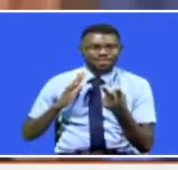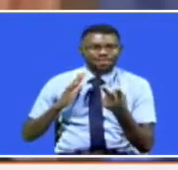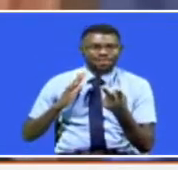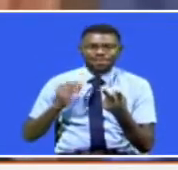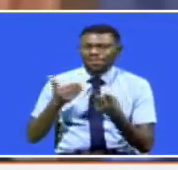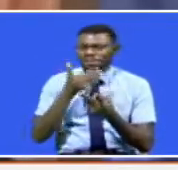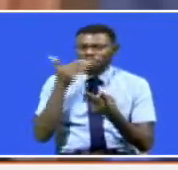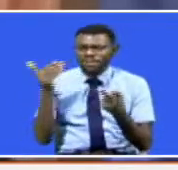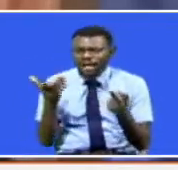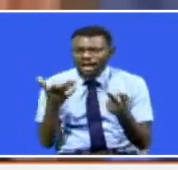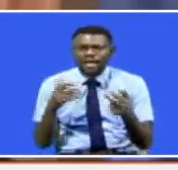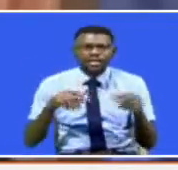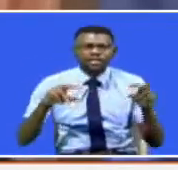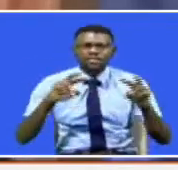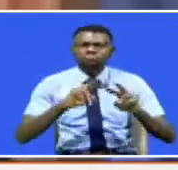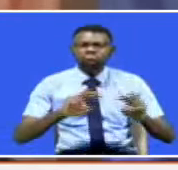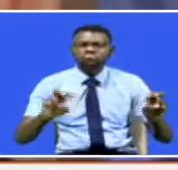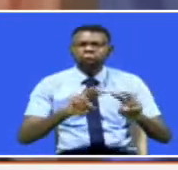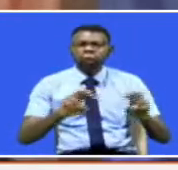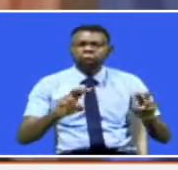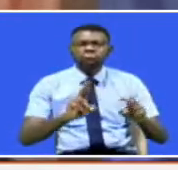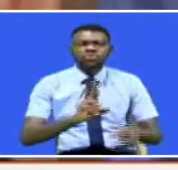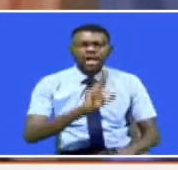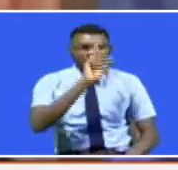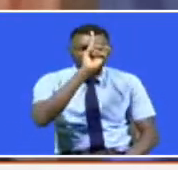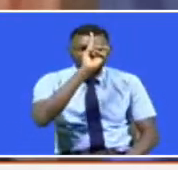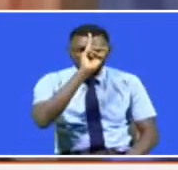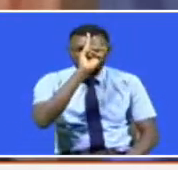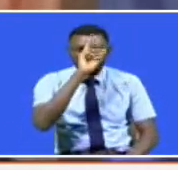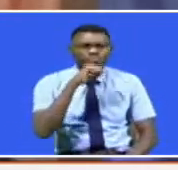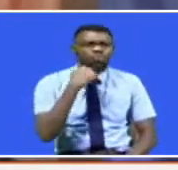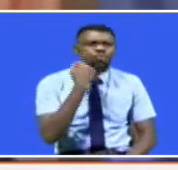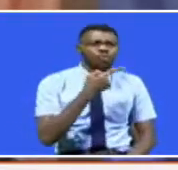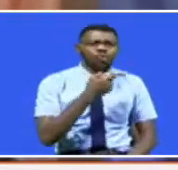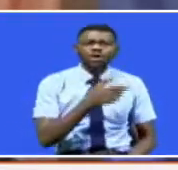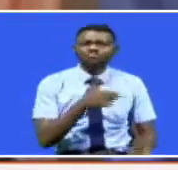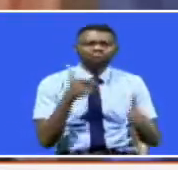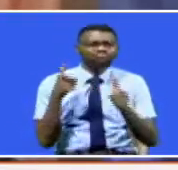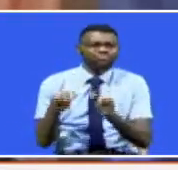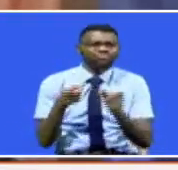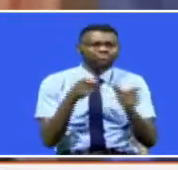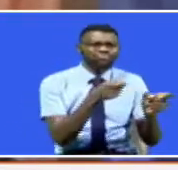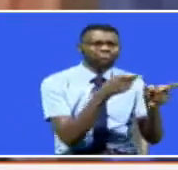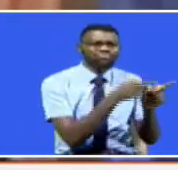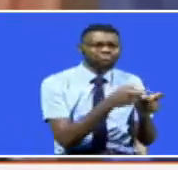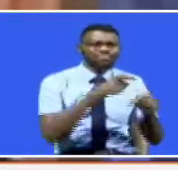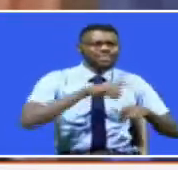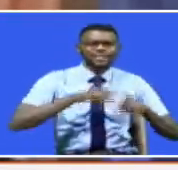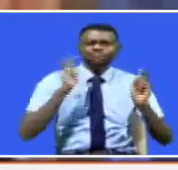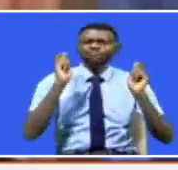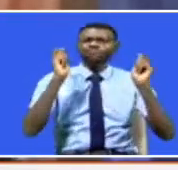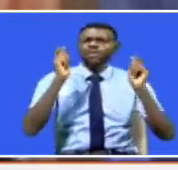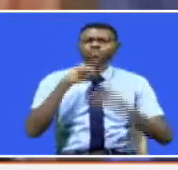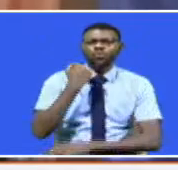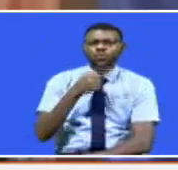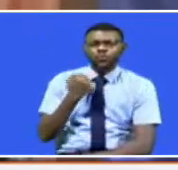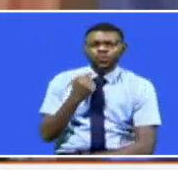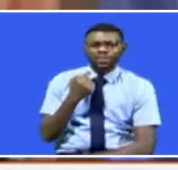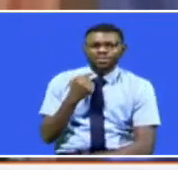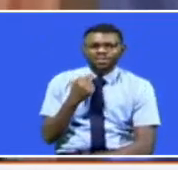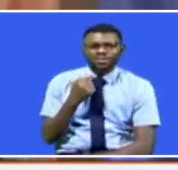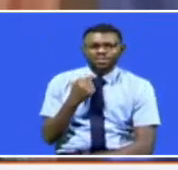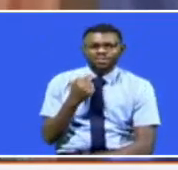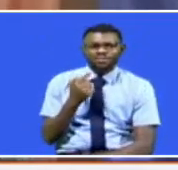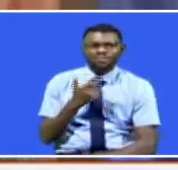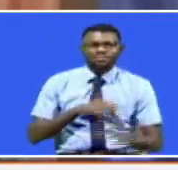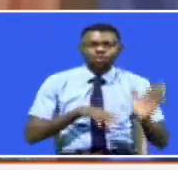measures tuchunguze wale askari wale wanatumia bunduki vibaya saa hii ya maandamano. Katiba